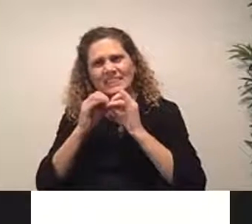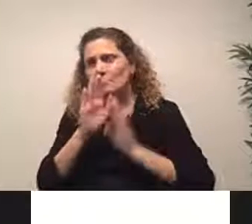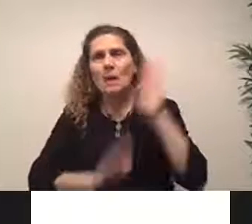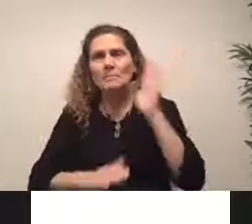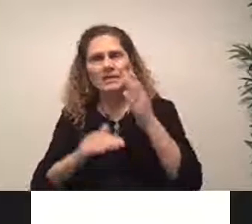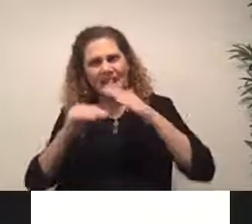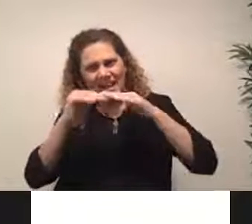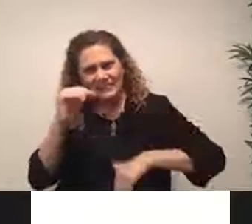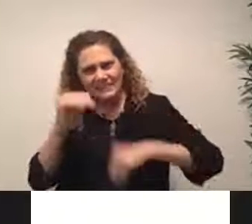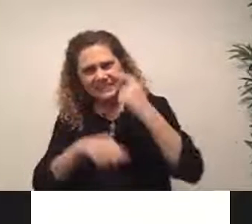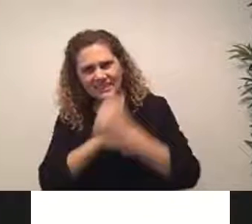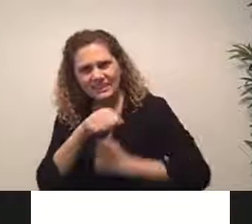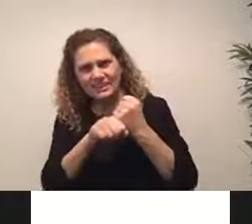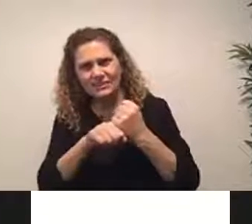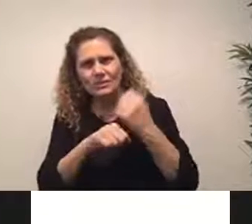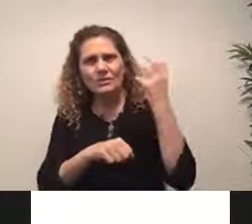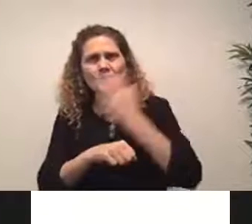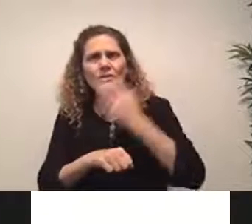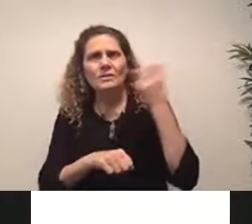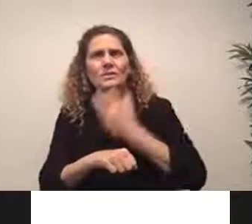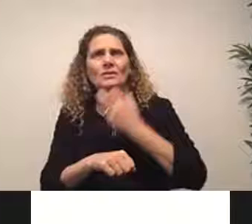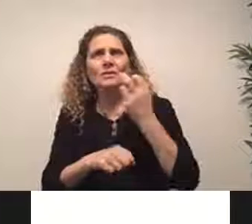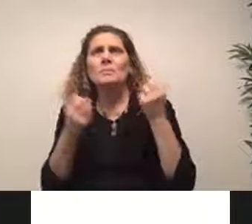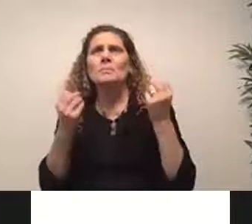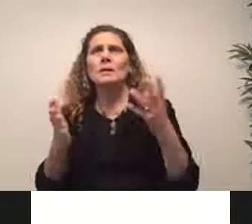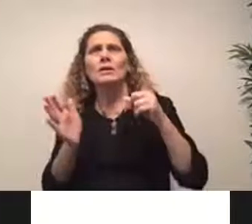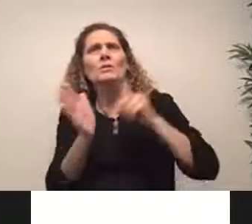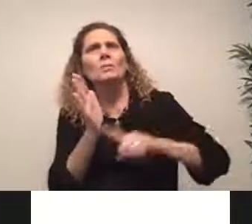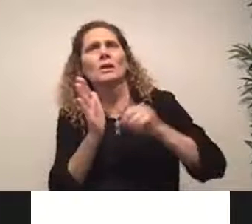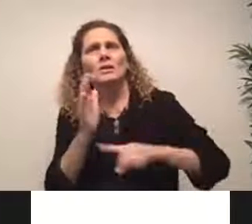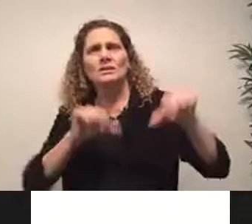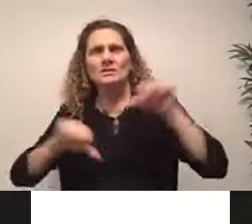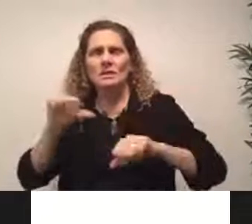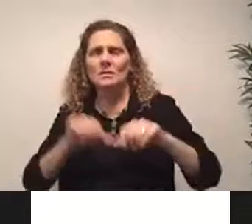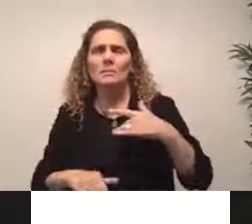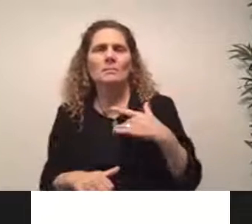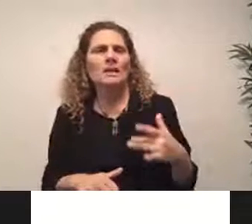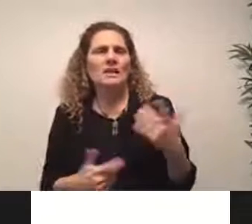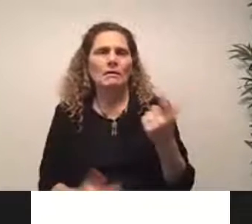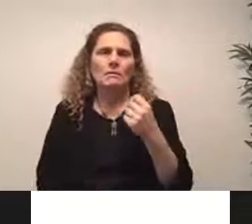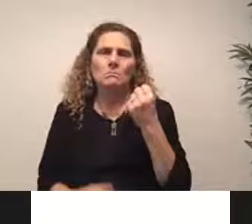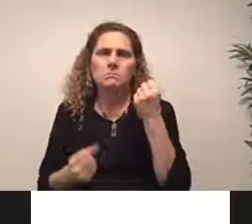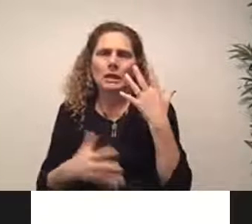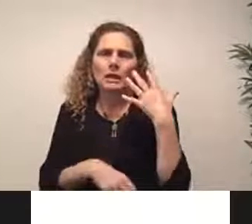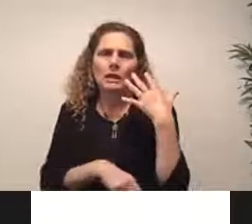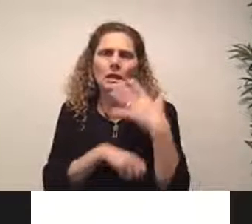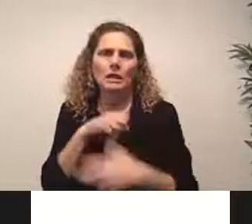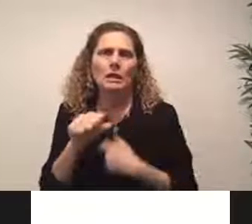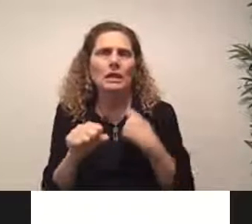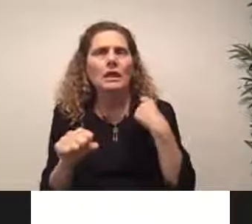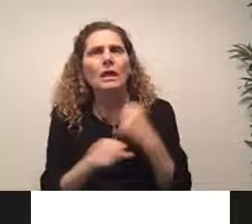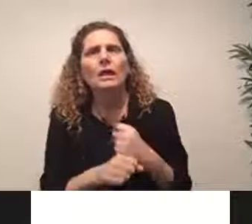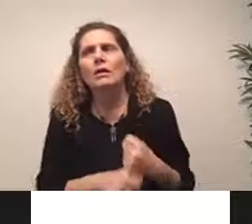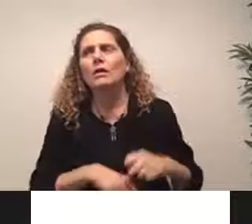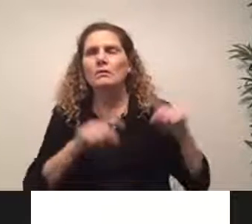for research, for testing, for approval. All of that, which is what has led to this emergency use approval,